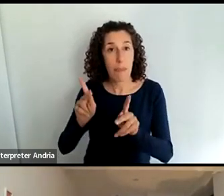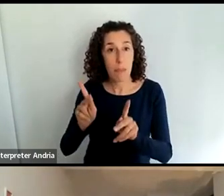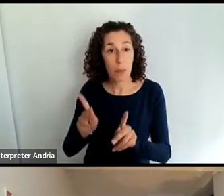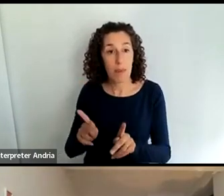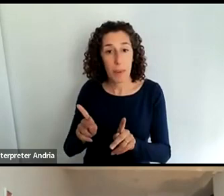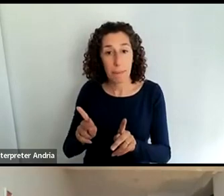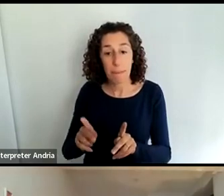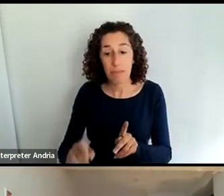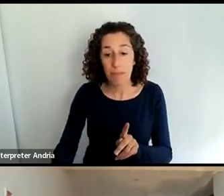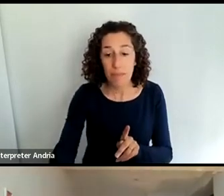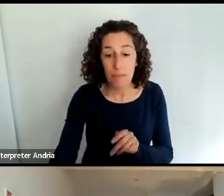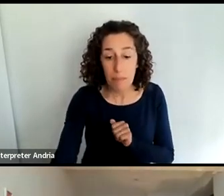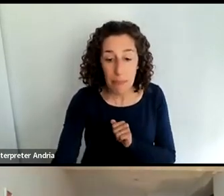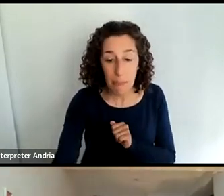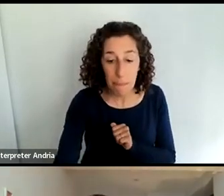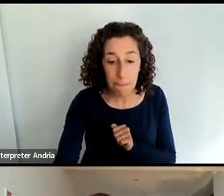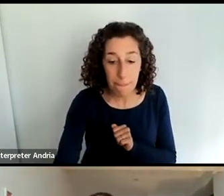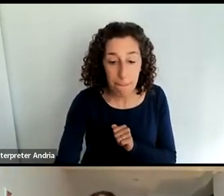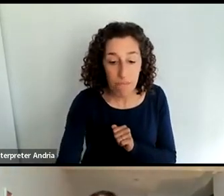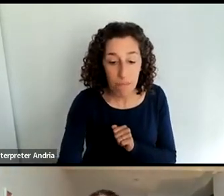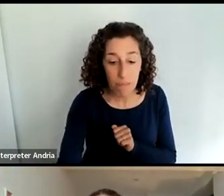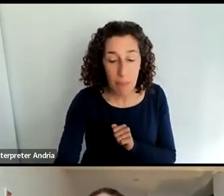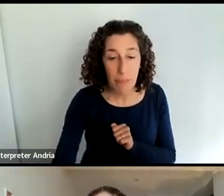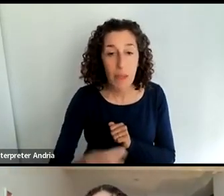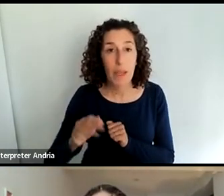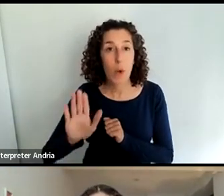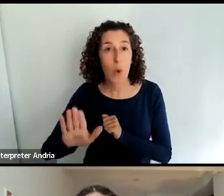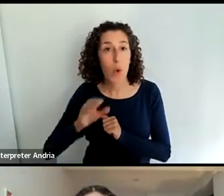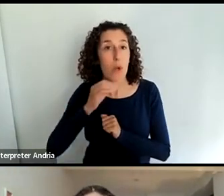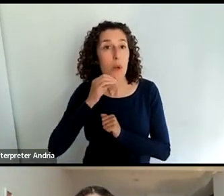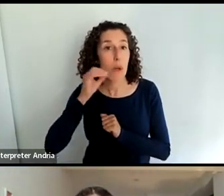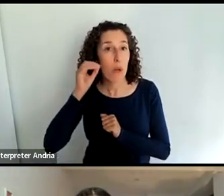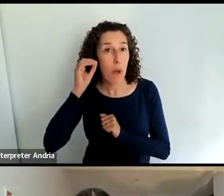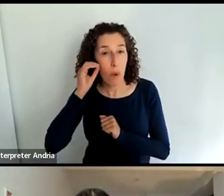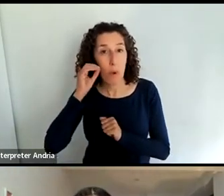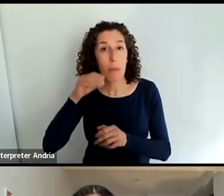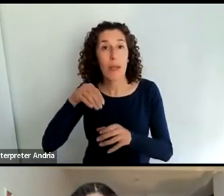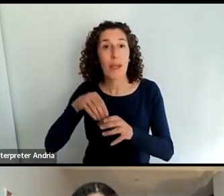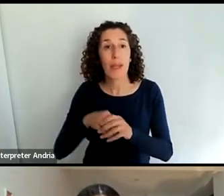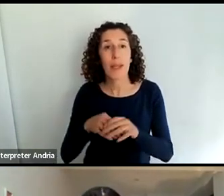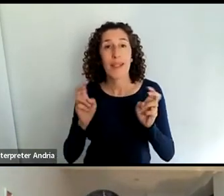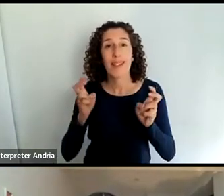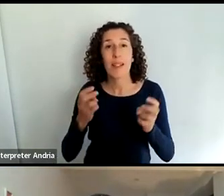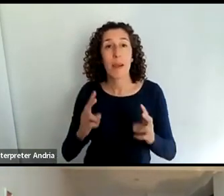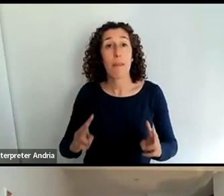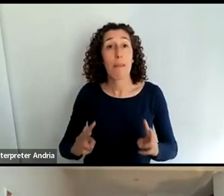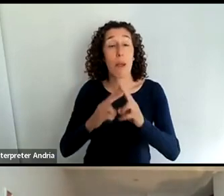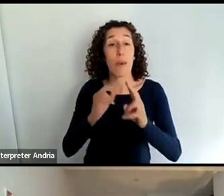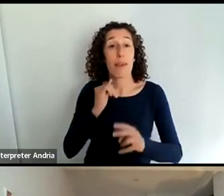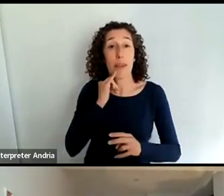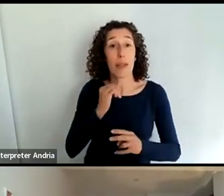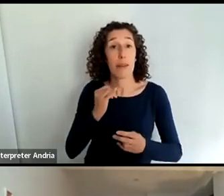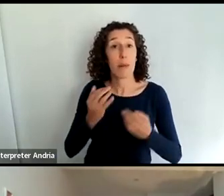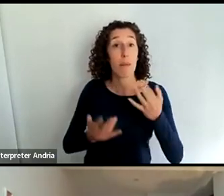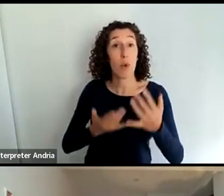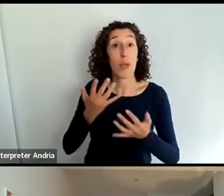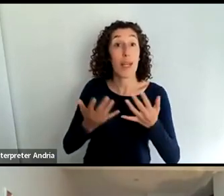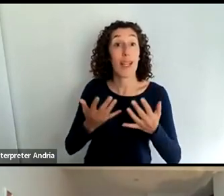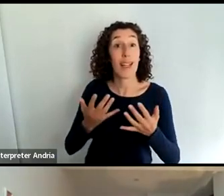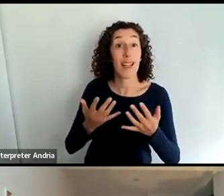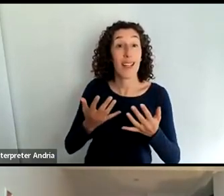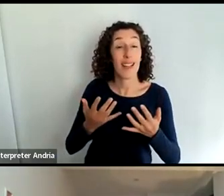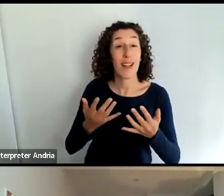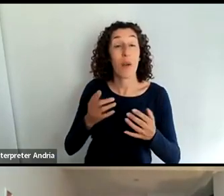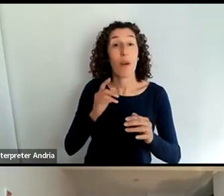particularly the home that she grew up in, which is in Paris is Burning, where she does her interview, is now a cultural landmark in the state